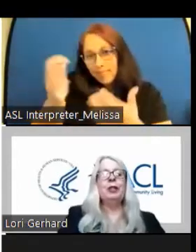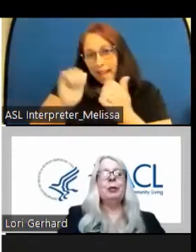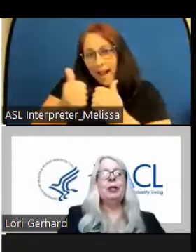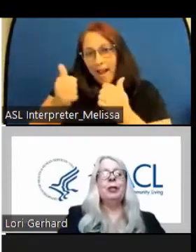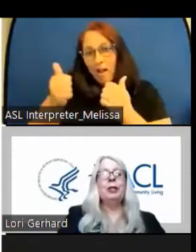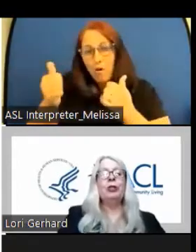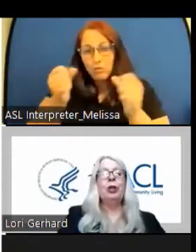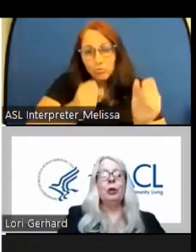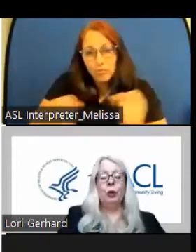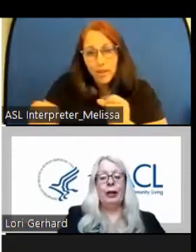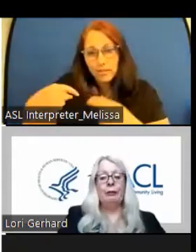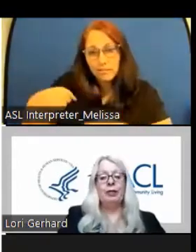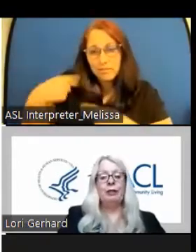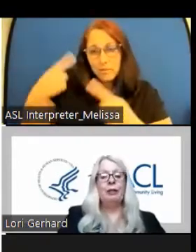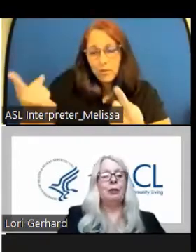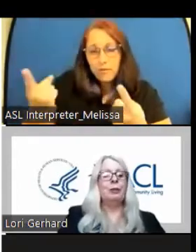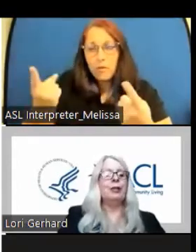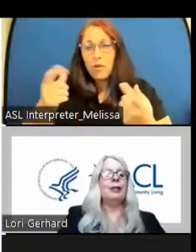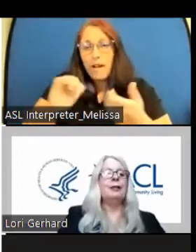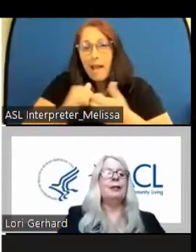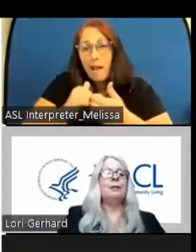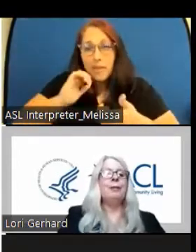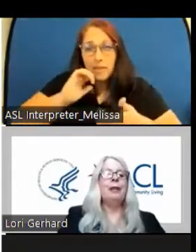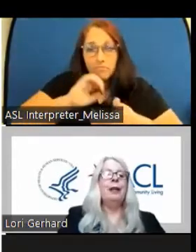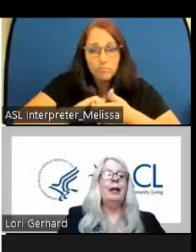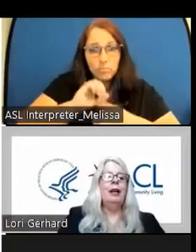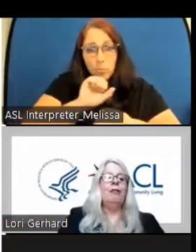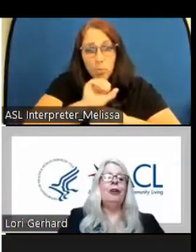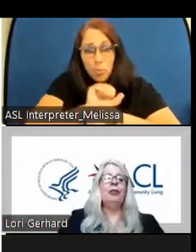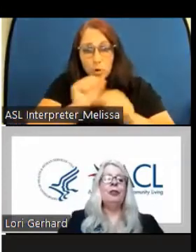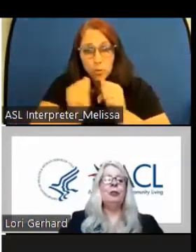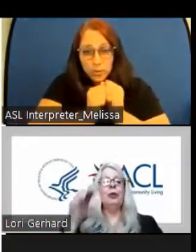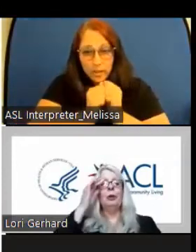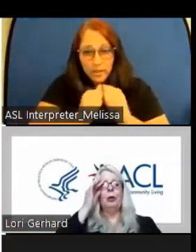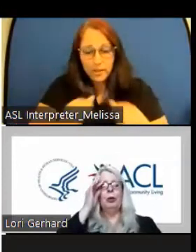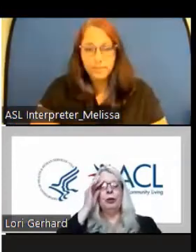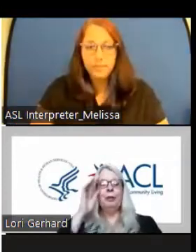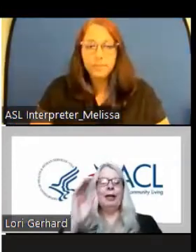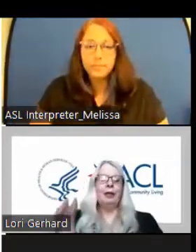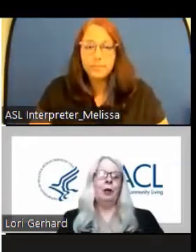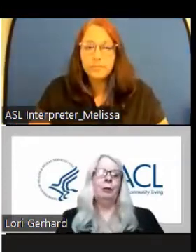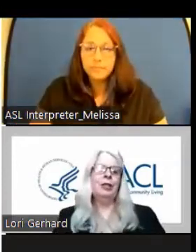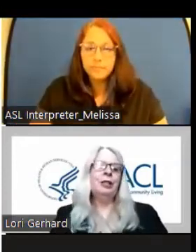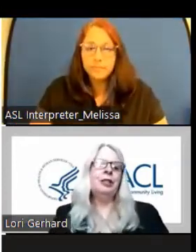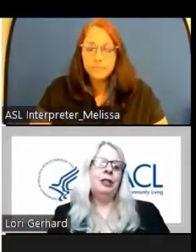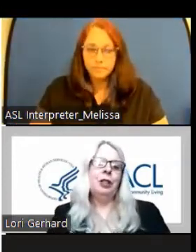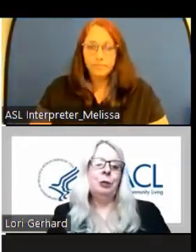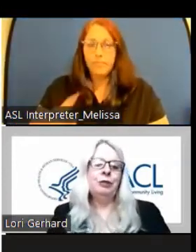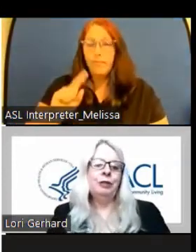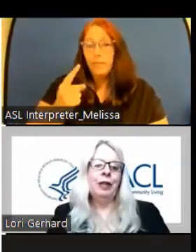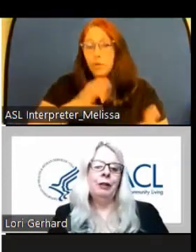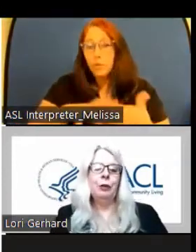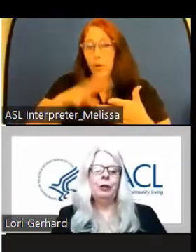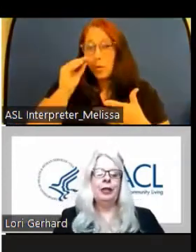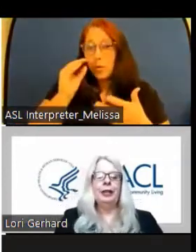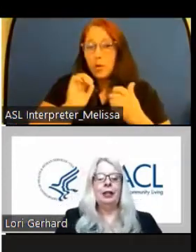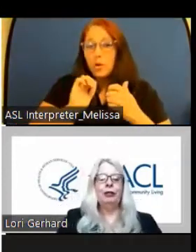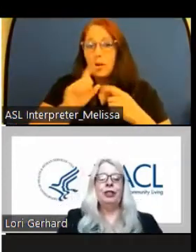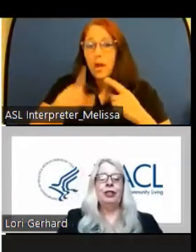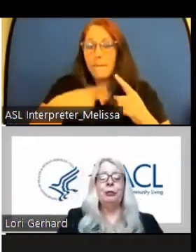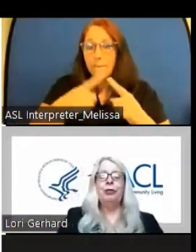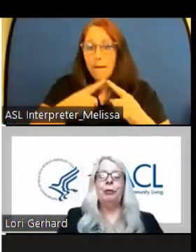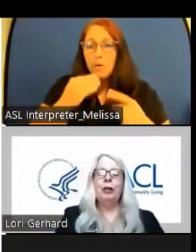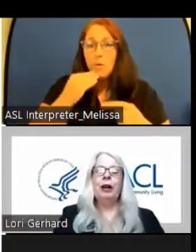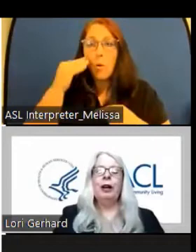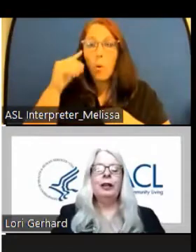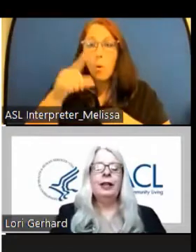experiencing homelessness or at risk of homelessness. First, we'll learn about the homelessness continuums of care and coordinated entry